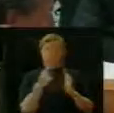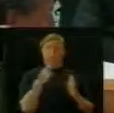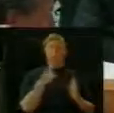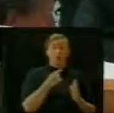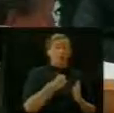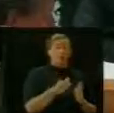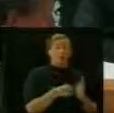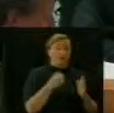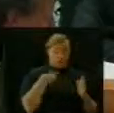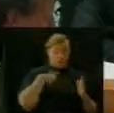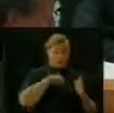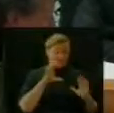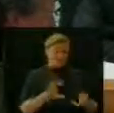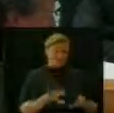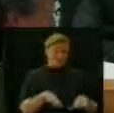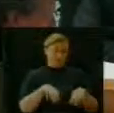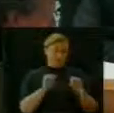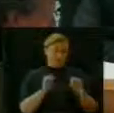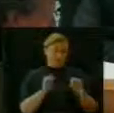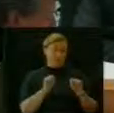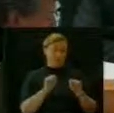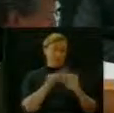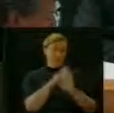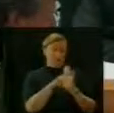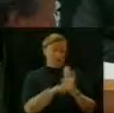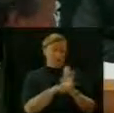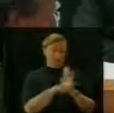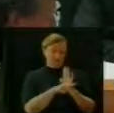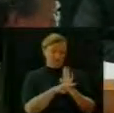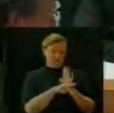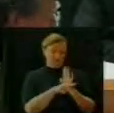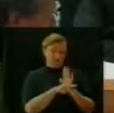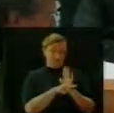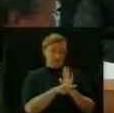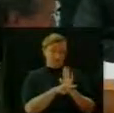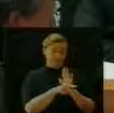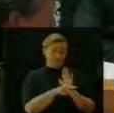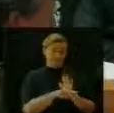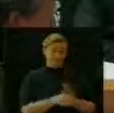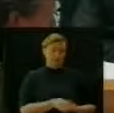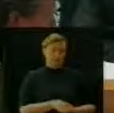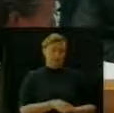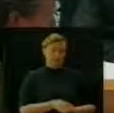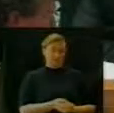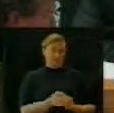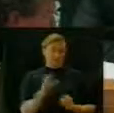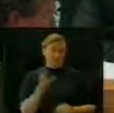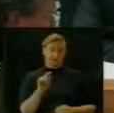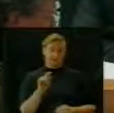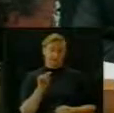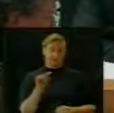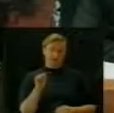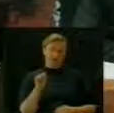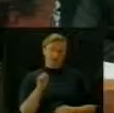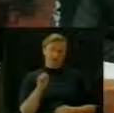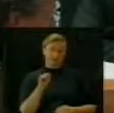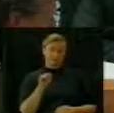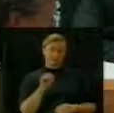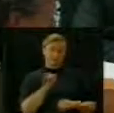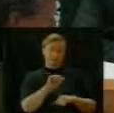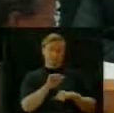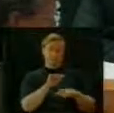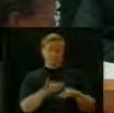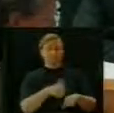laws? What we did, we adopted the policy that was the model policy